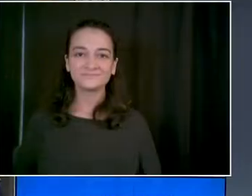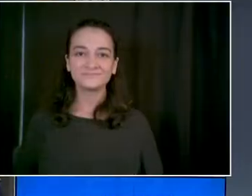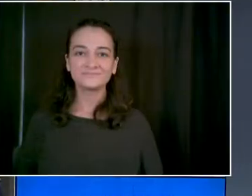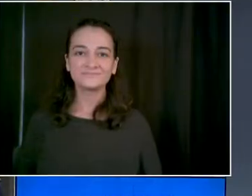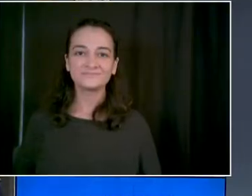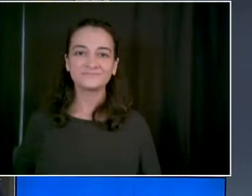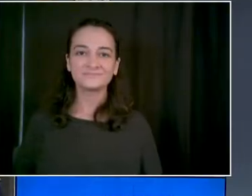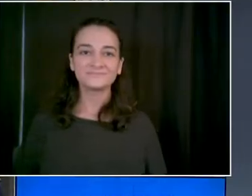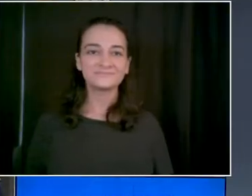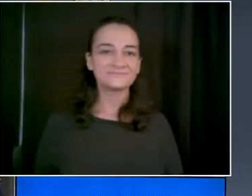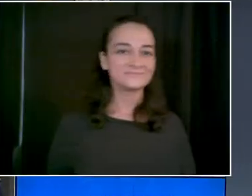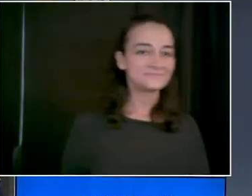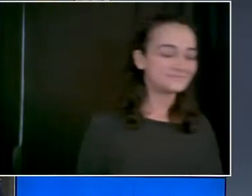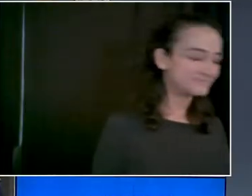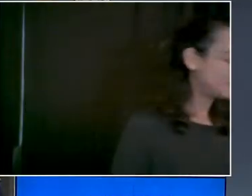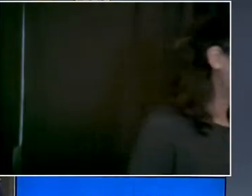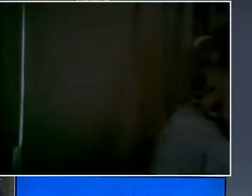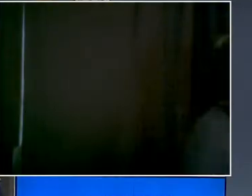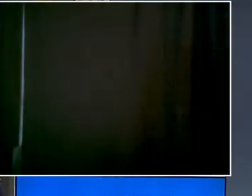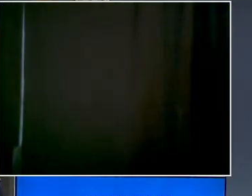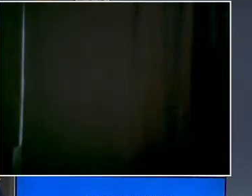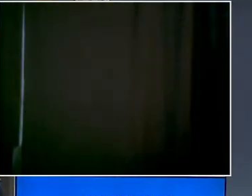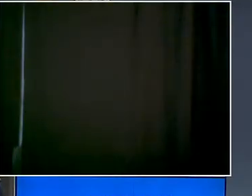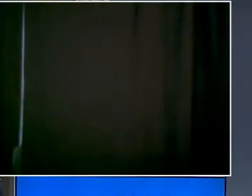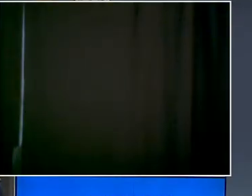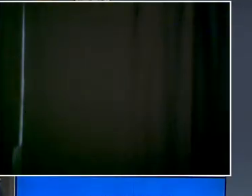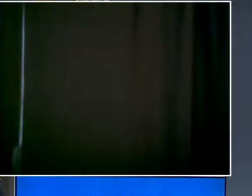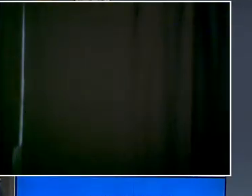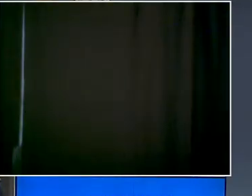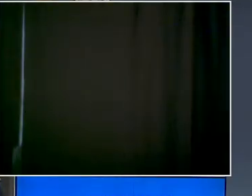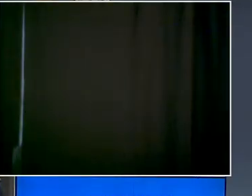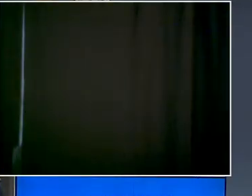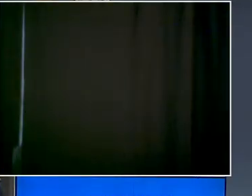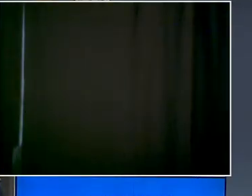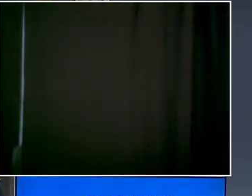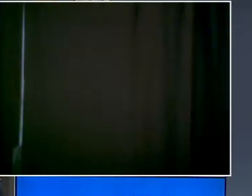And this is a meal that is meant to ground us in the past as we look back.